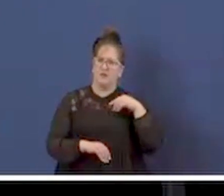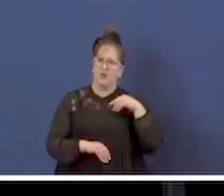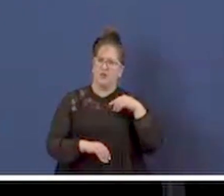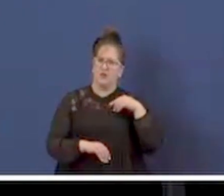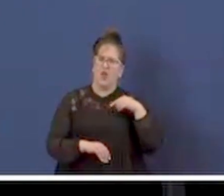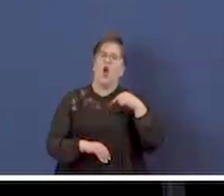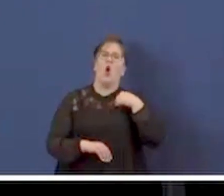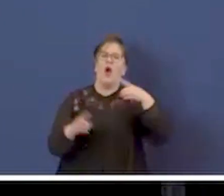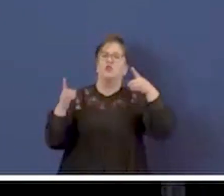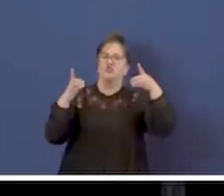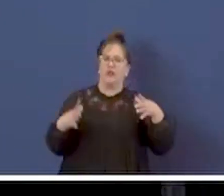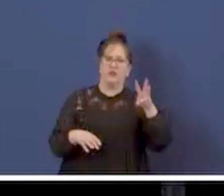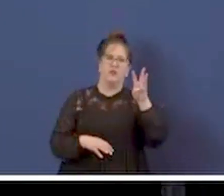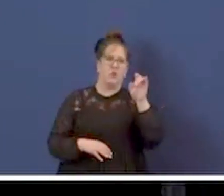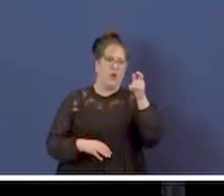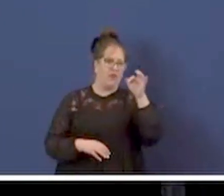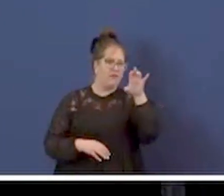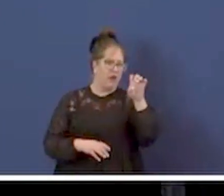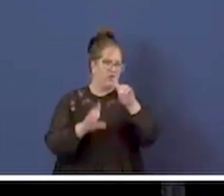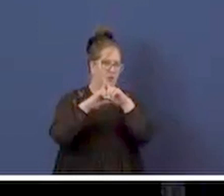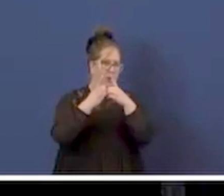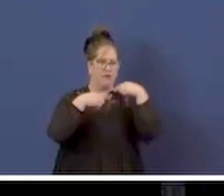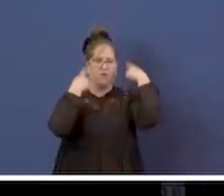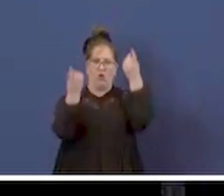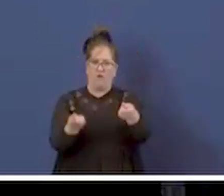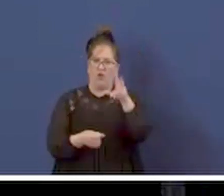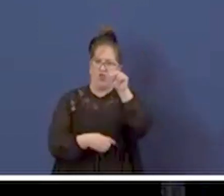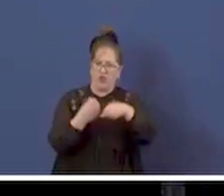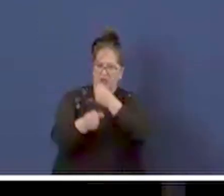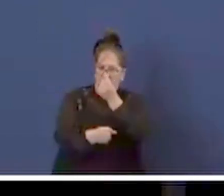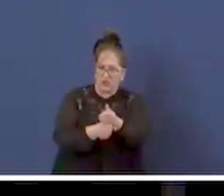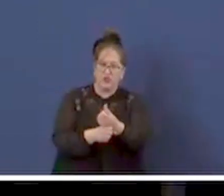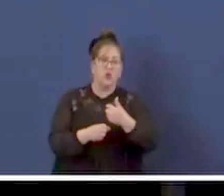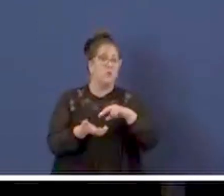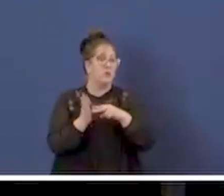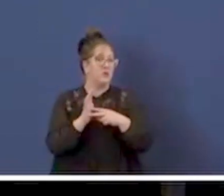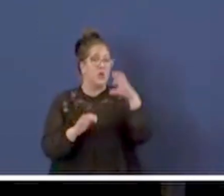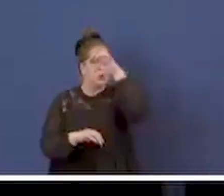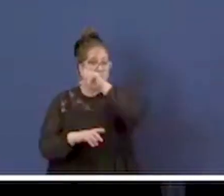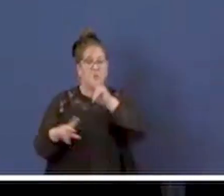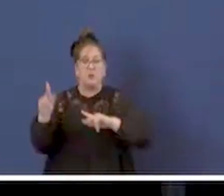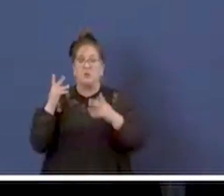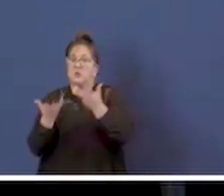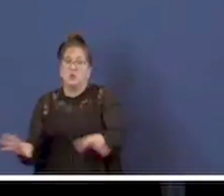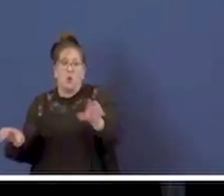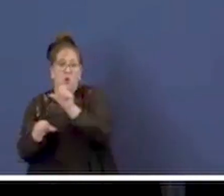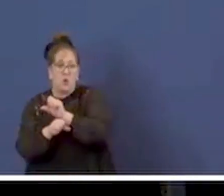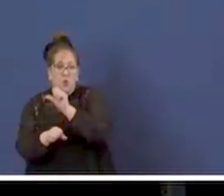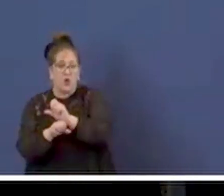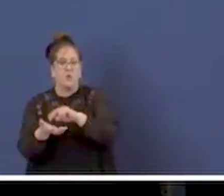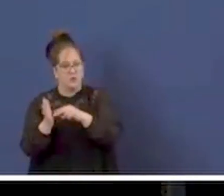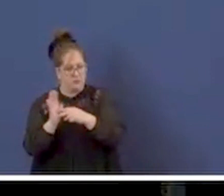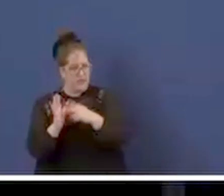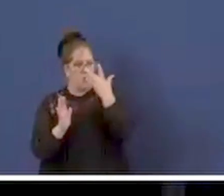directed the welfare department for over 30 years. We presume that they don't want to work, which is why we have to have work requirements.